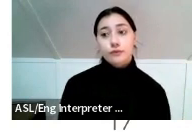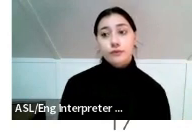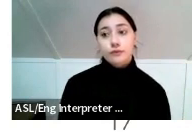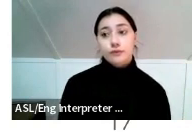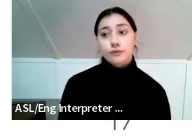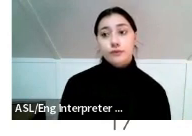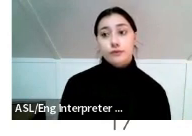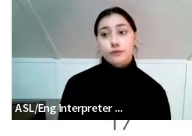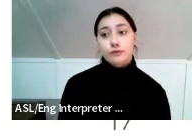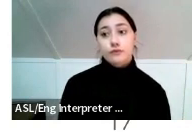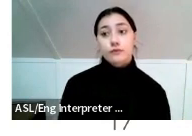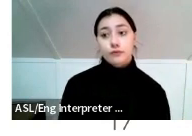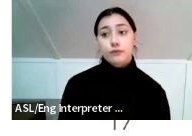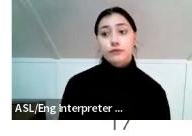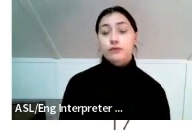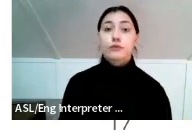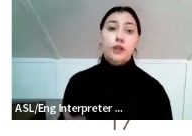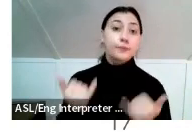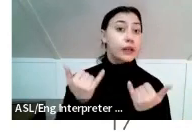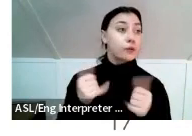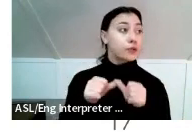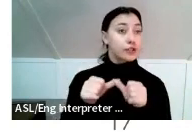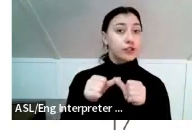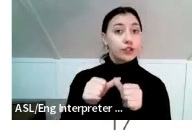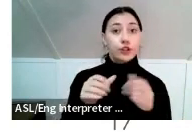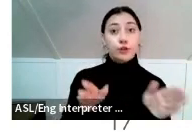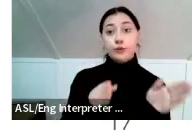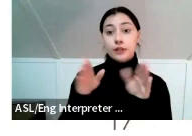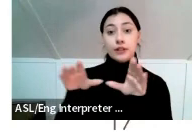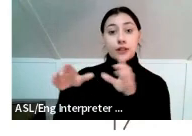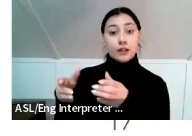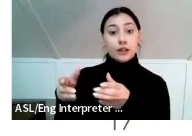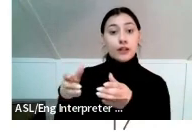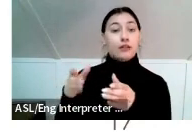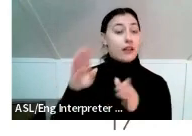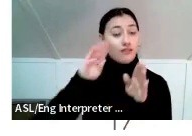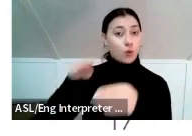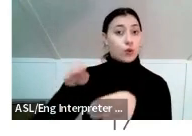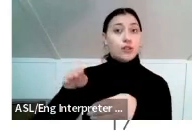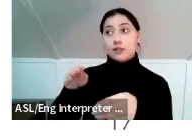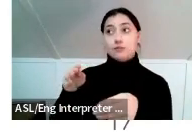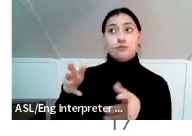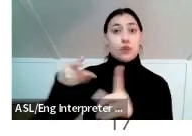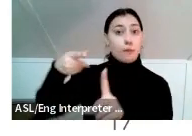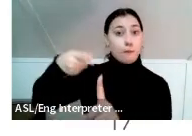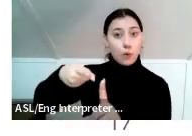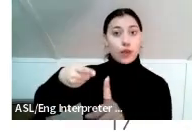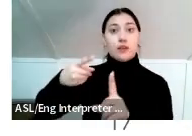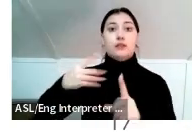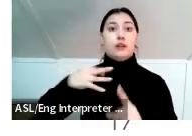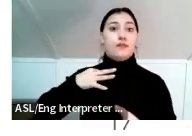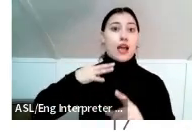And let's move into the next section, which is all about the application.